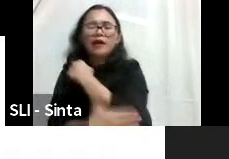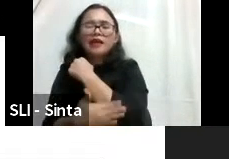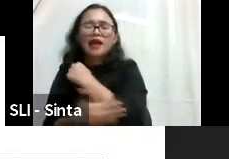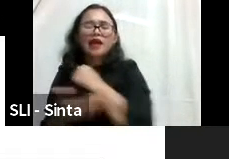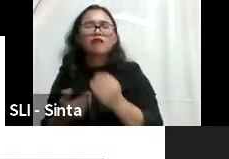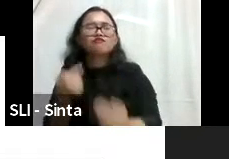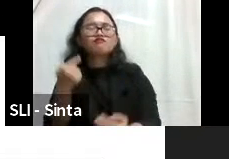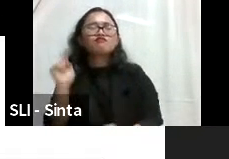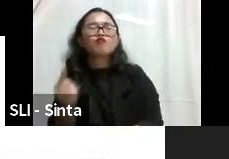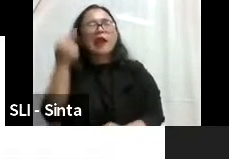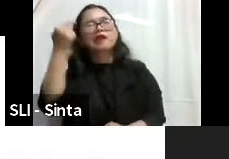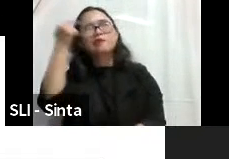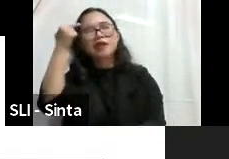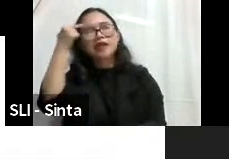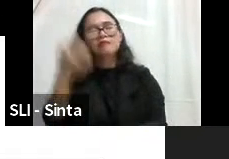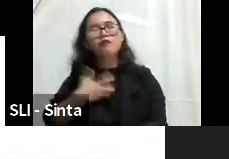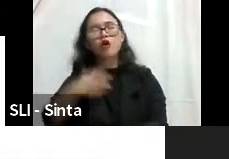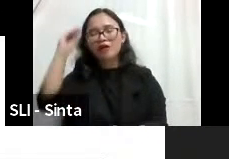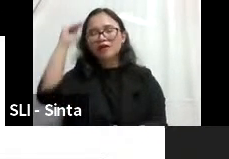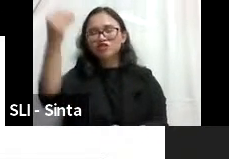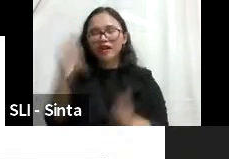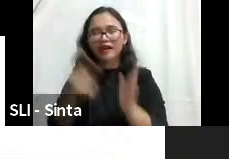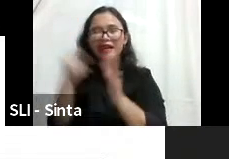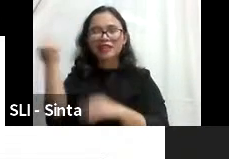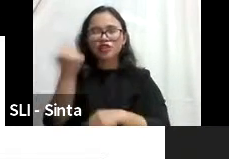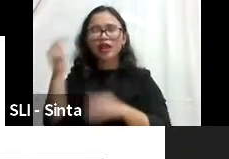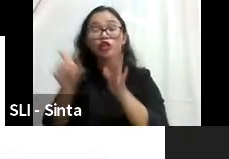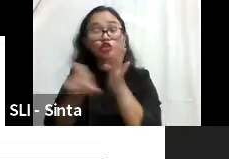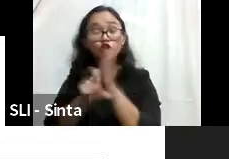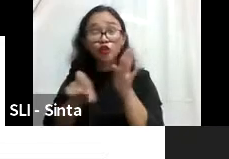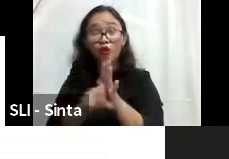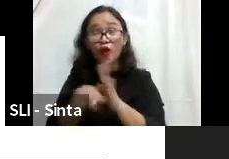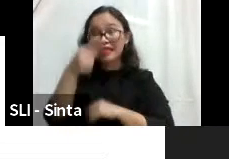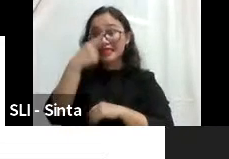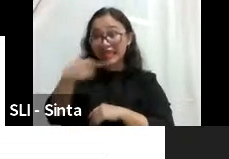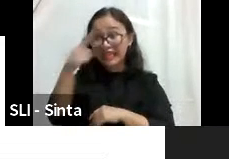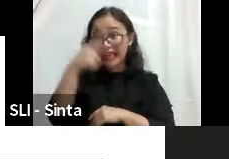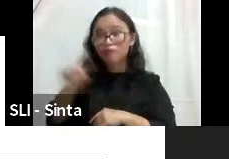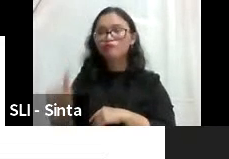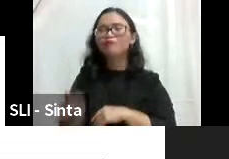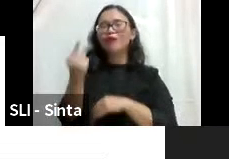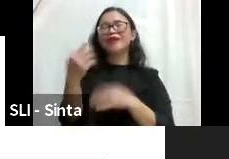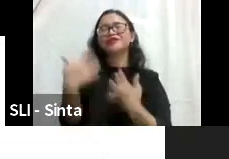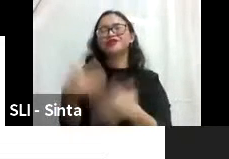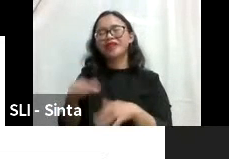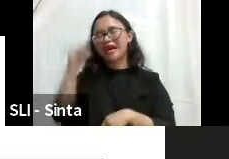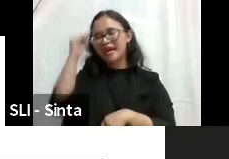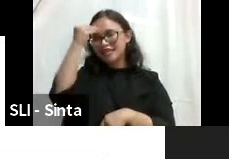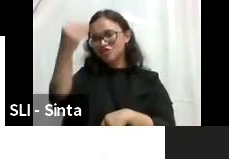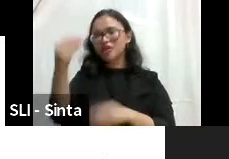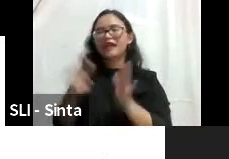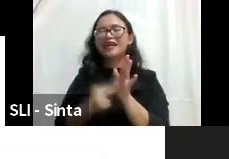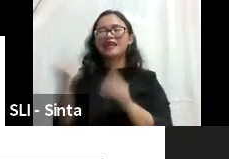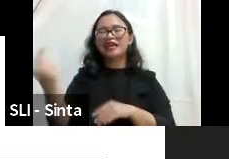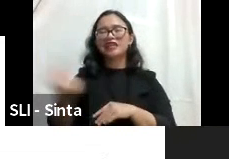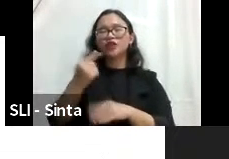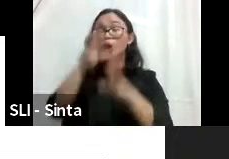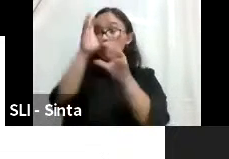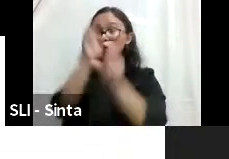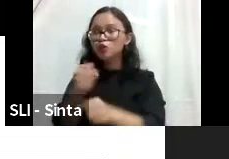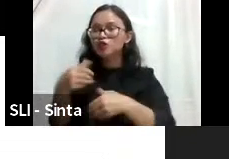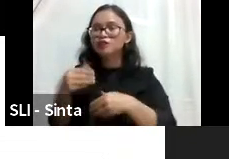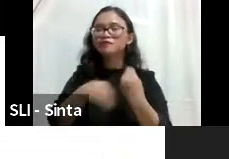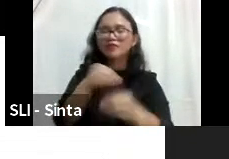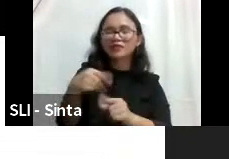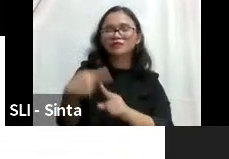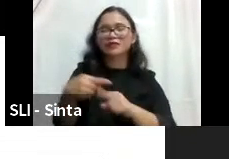You heard that Thailand already has implemented a national action plan on business and human rights We also heard And i was equally Pleased